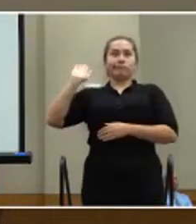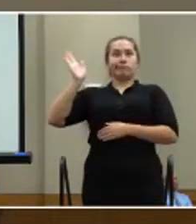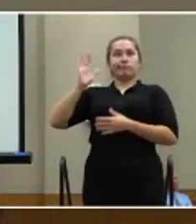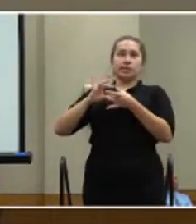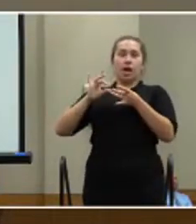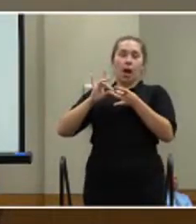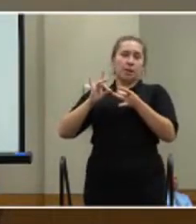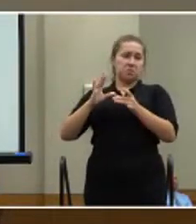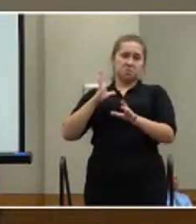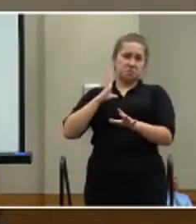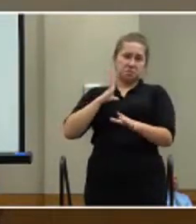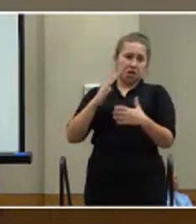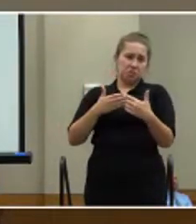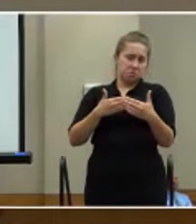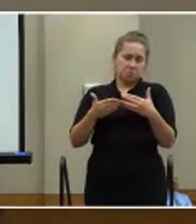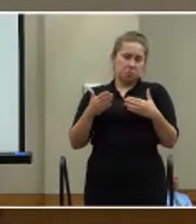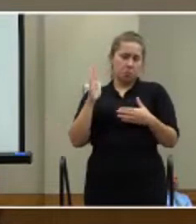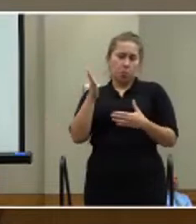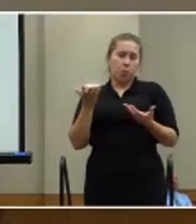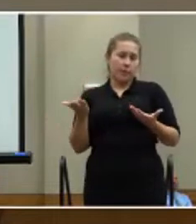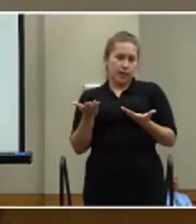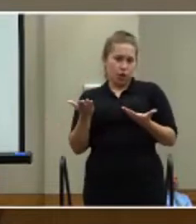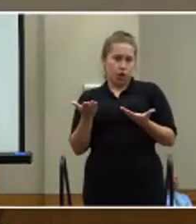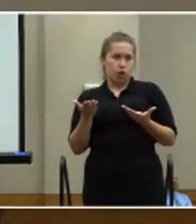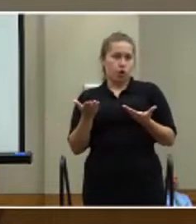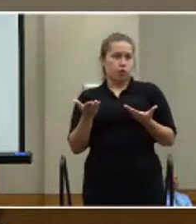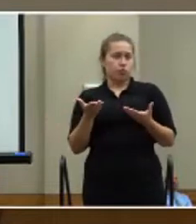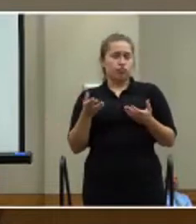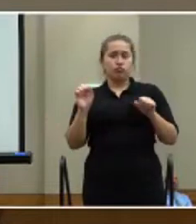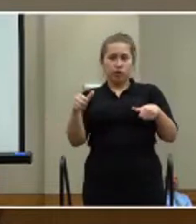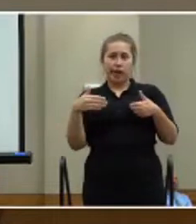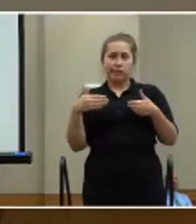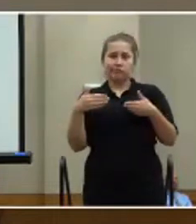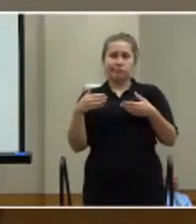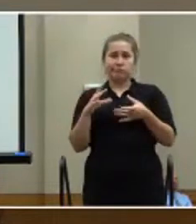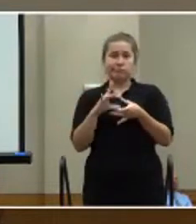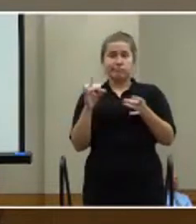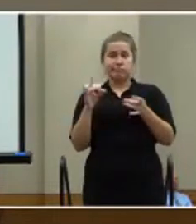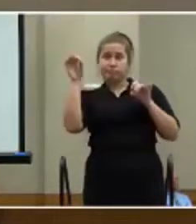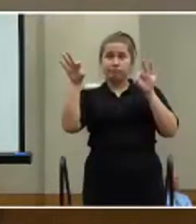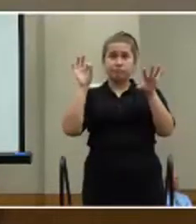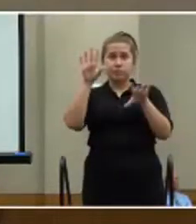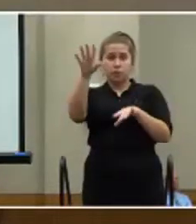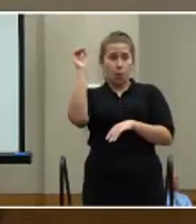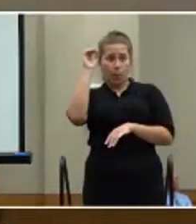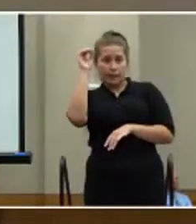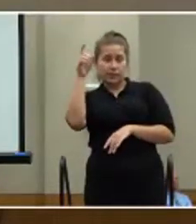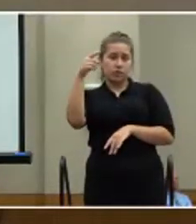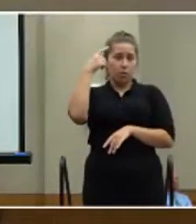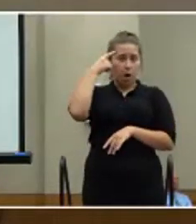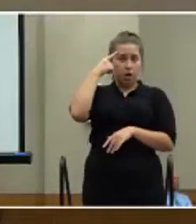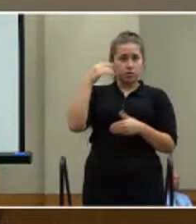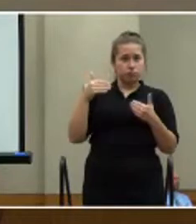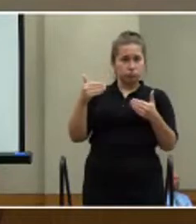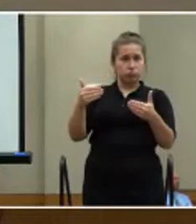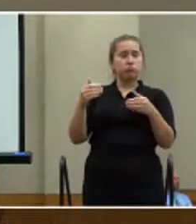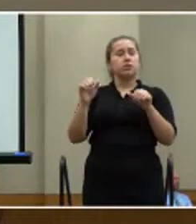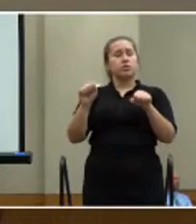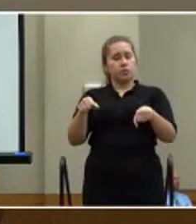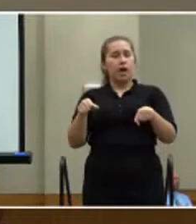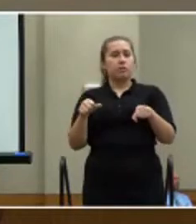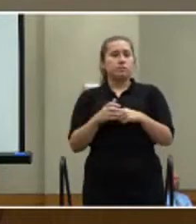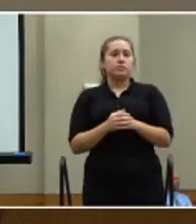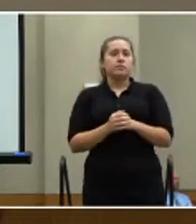didn't, we are going to be here to have you provide your remarks. So we will have you in